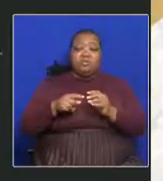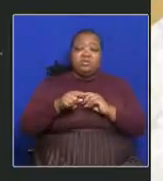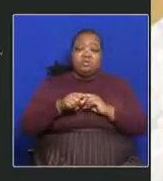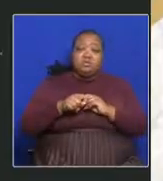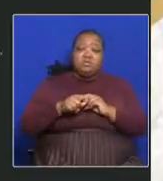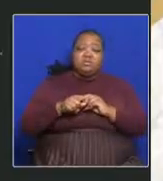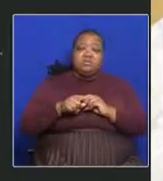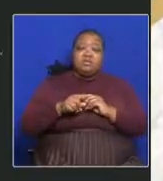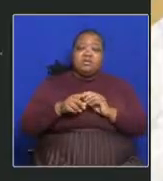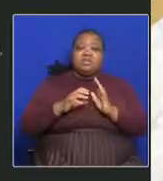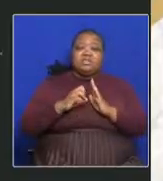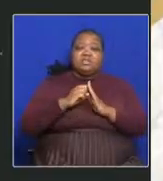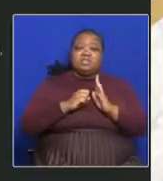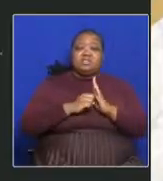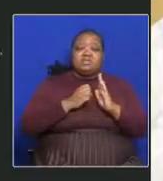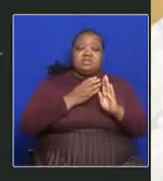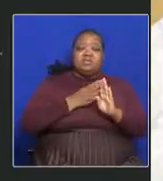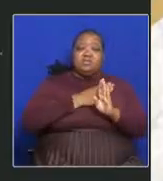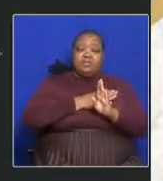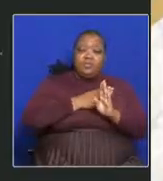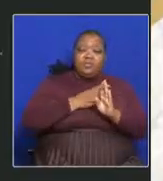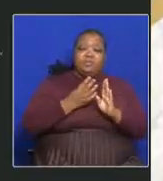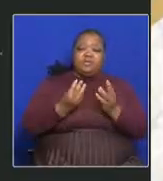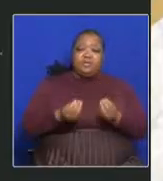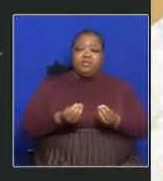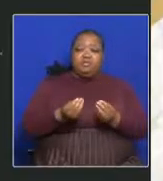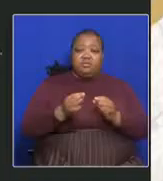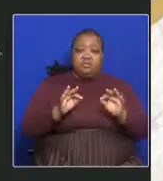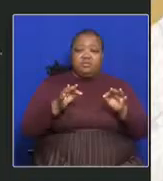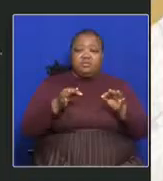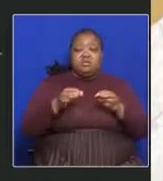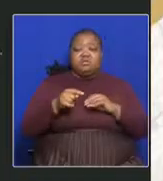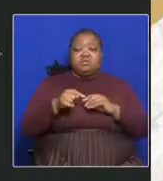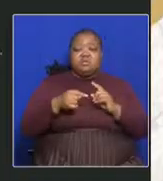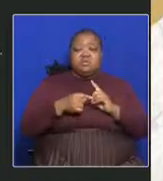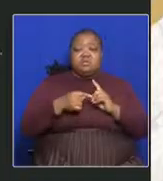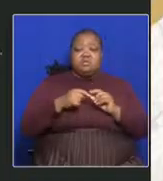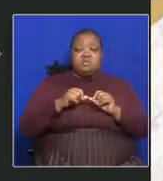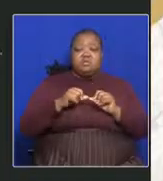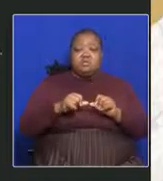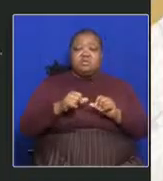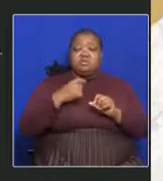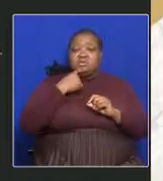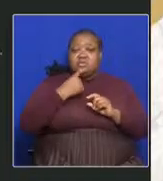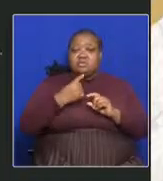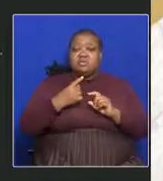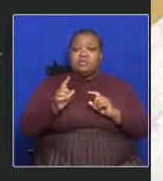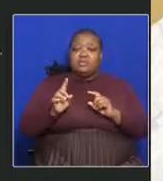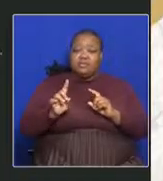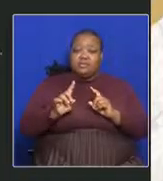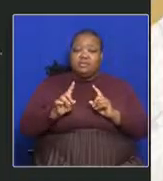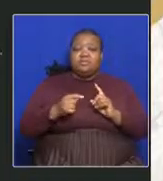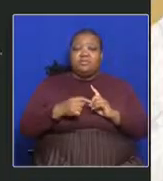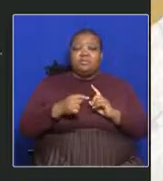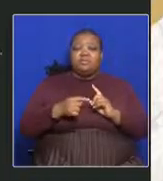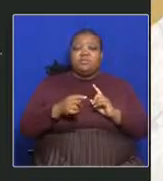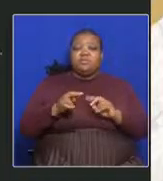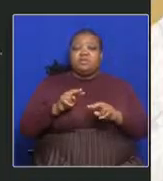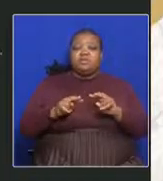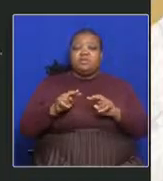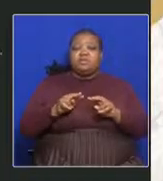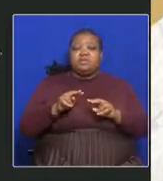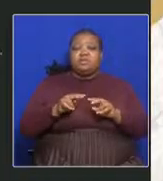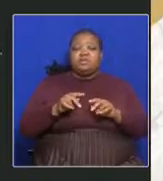that precedes this one, correct? Yes. Then he proceeds, I only attended the inspection of the container that was found